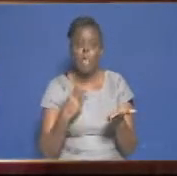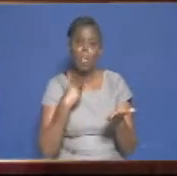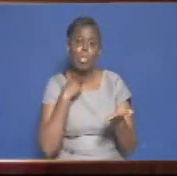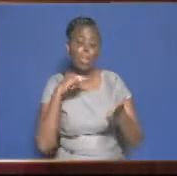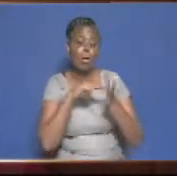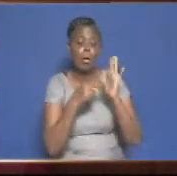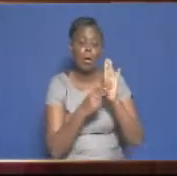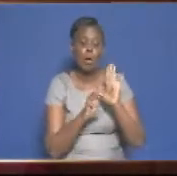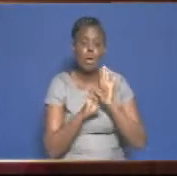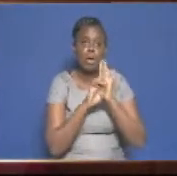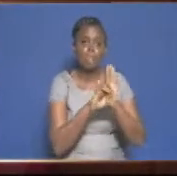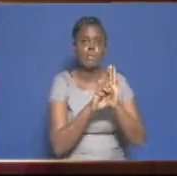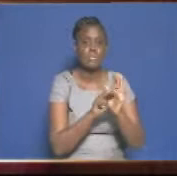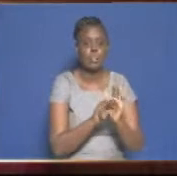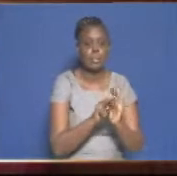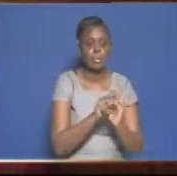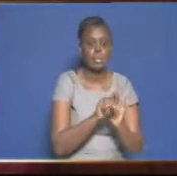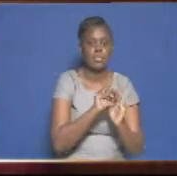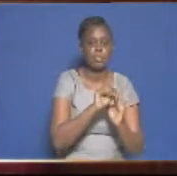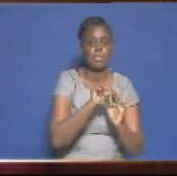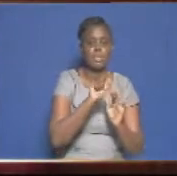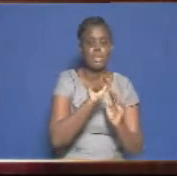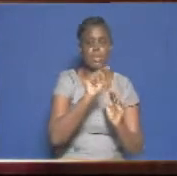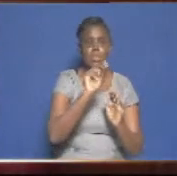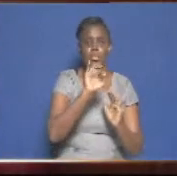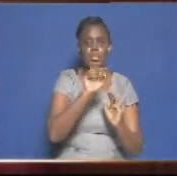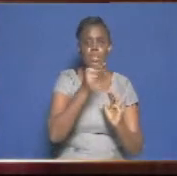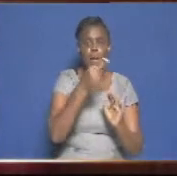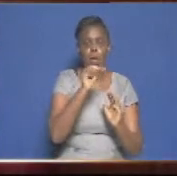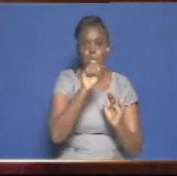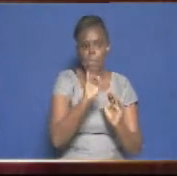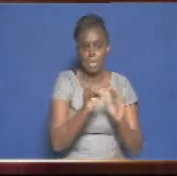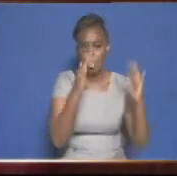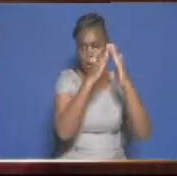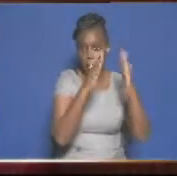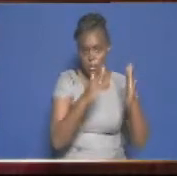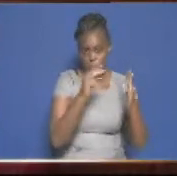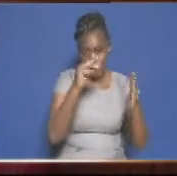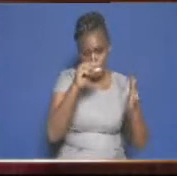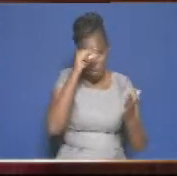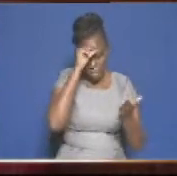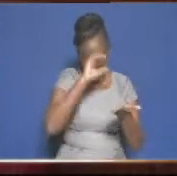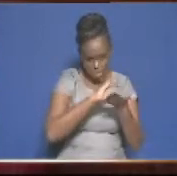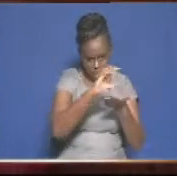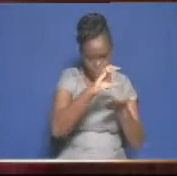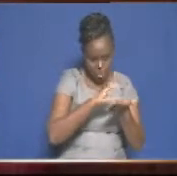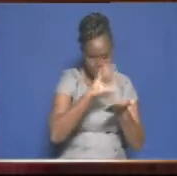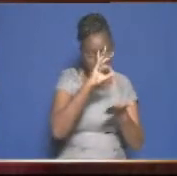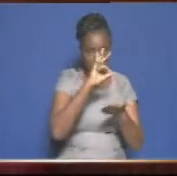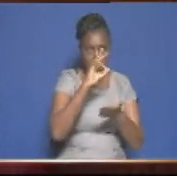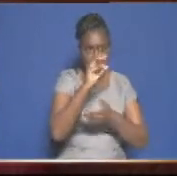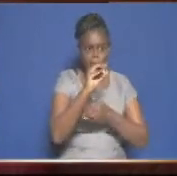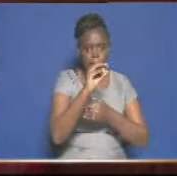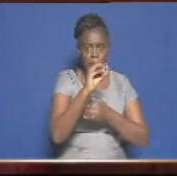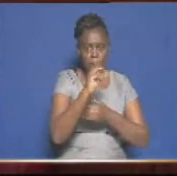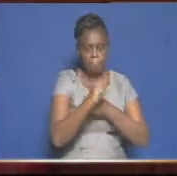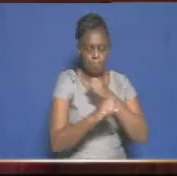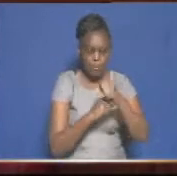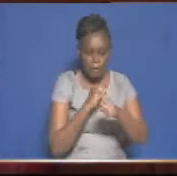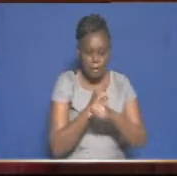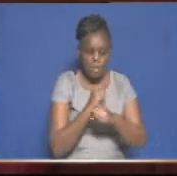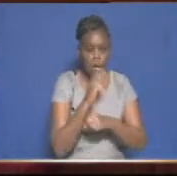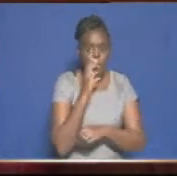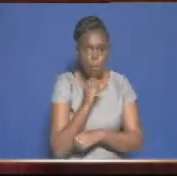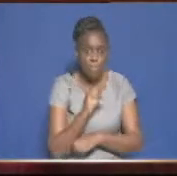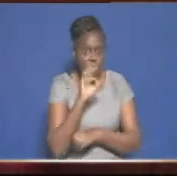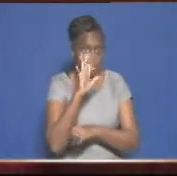like Mitiani House, Mr. Speaker, where government is pumping in money. It's 35 years old, Mr. Speaker. Some of us in